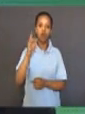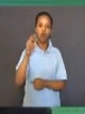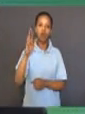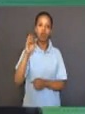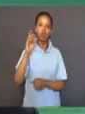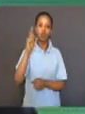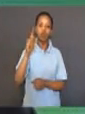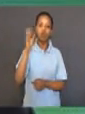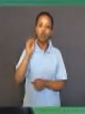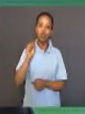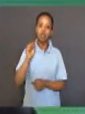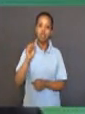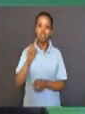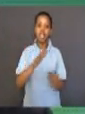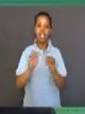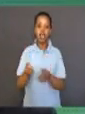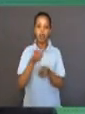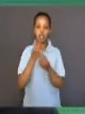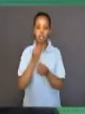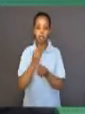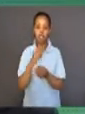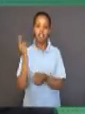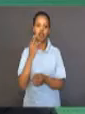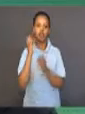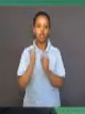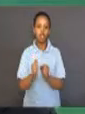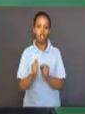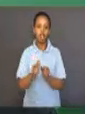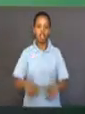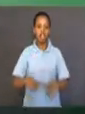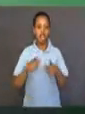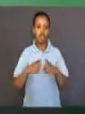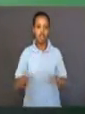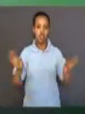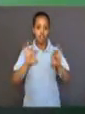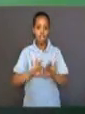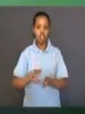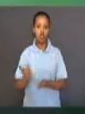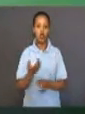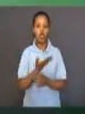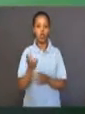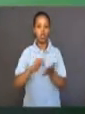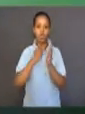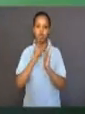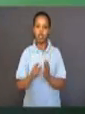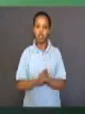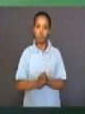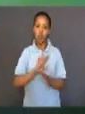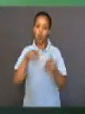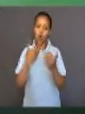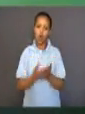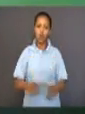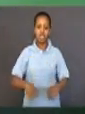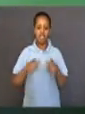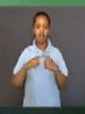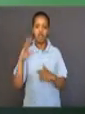food to carry out functions necessary for life. All life